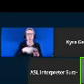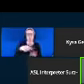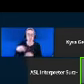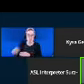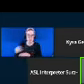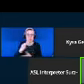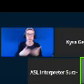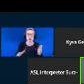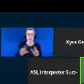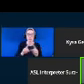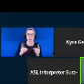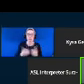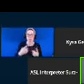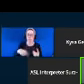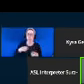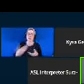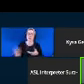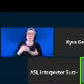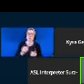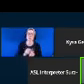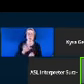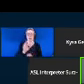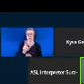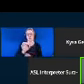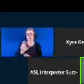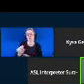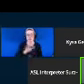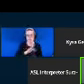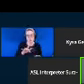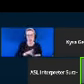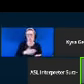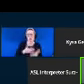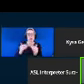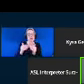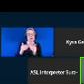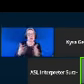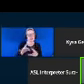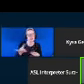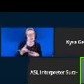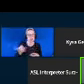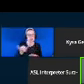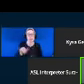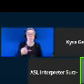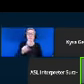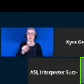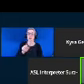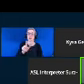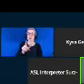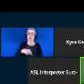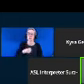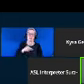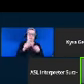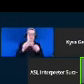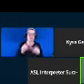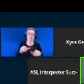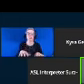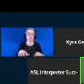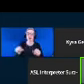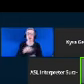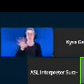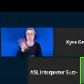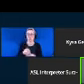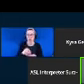centers, which I believe my colleagues have also mentioned. So in 2023, we've continued to host and